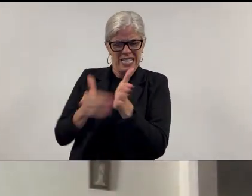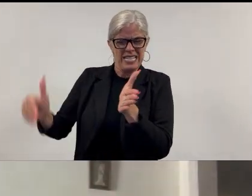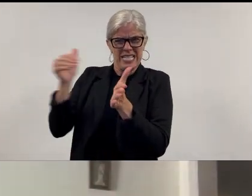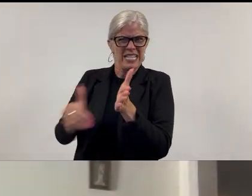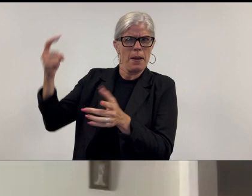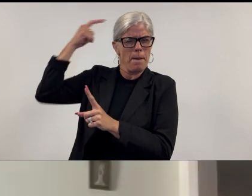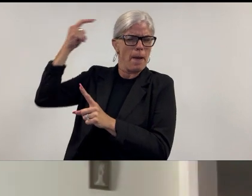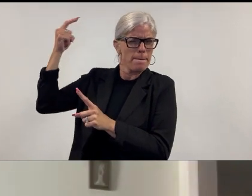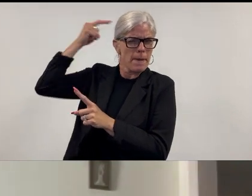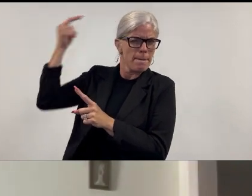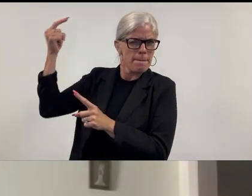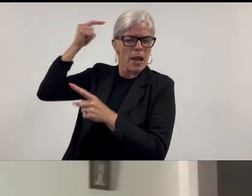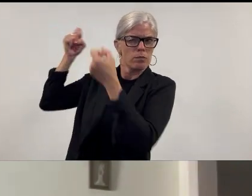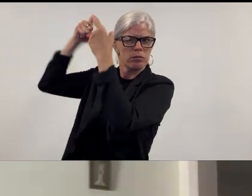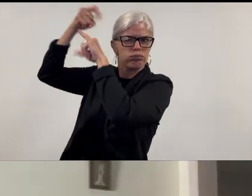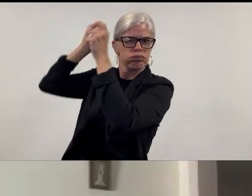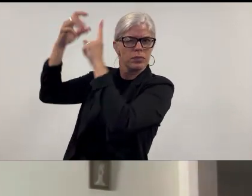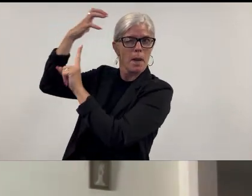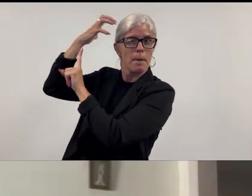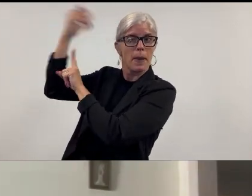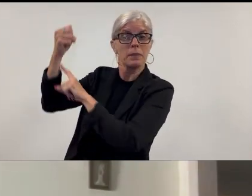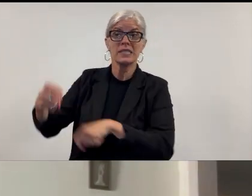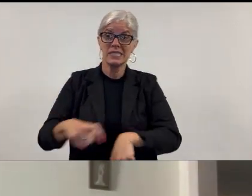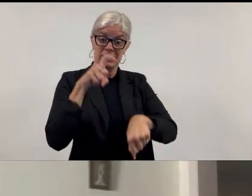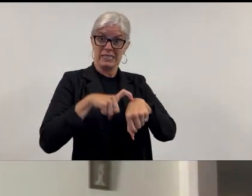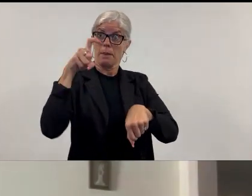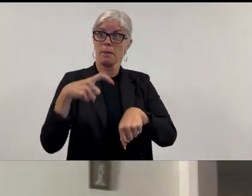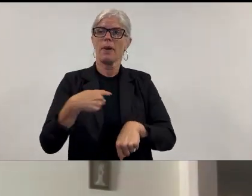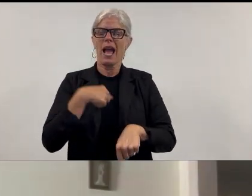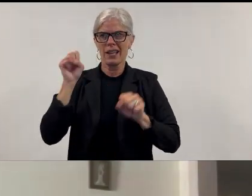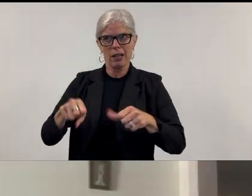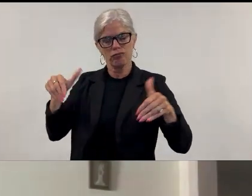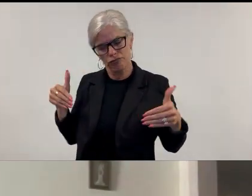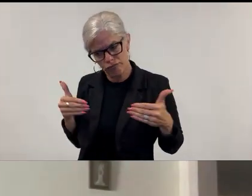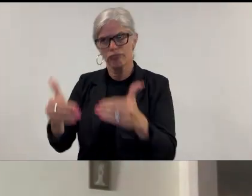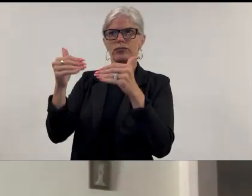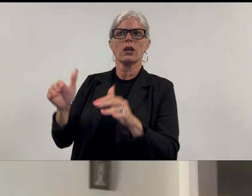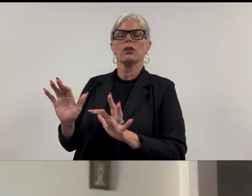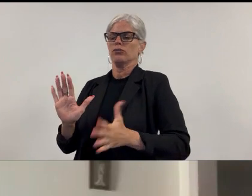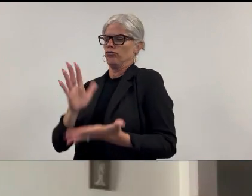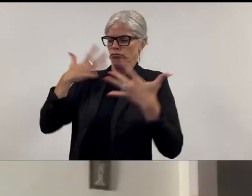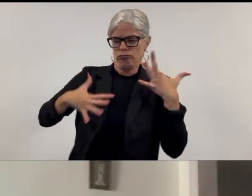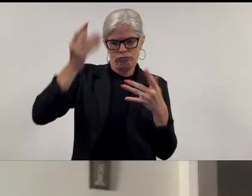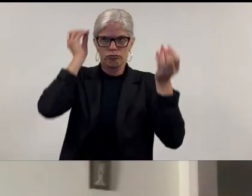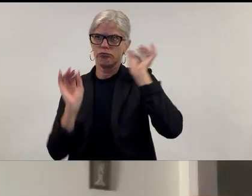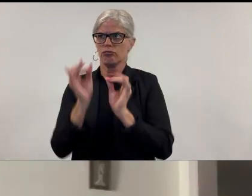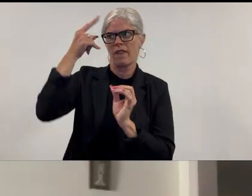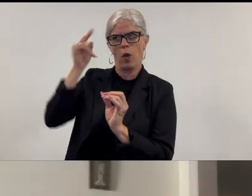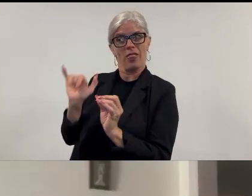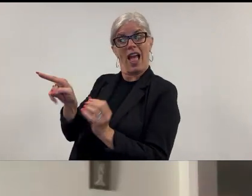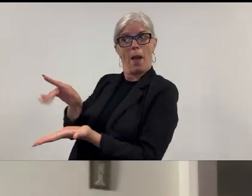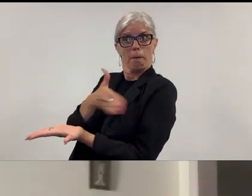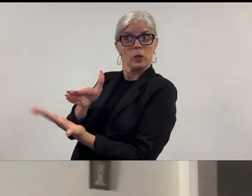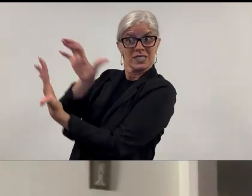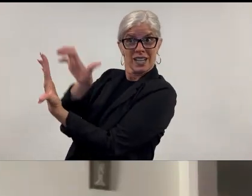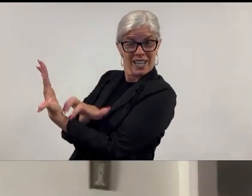I'll create those synaptic connections, and I will be able to reproduce that in a very easy